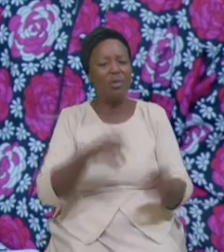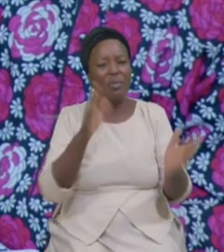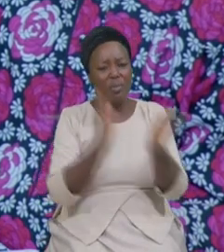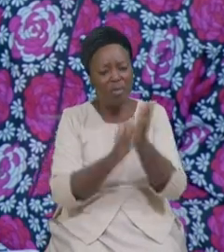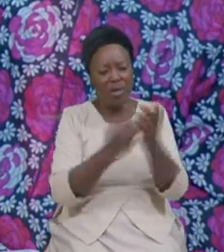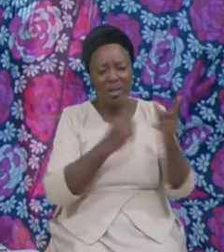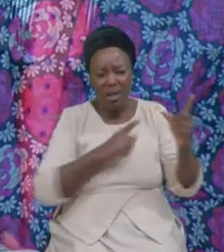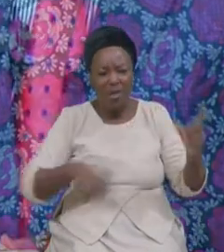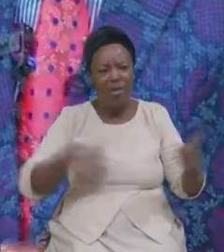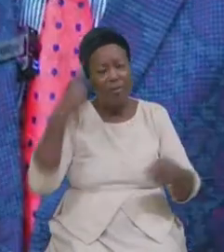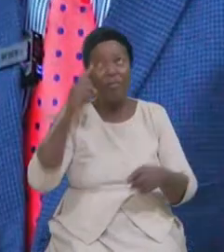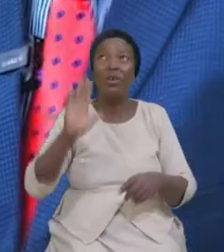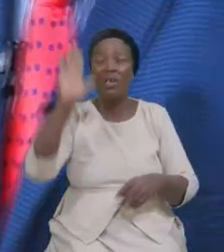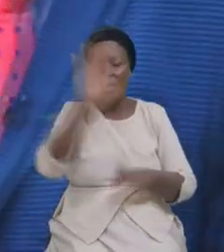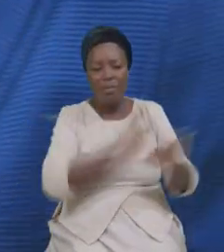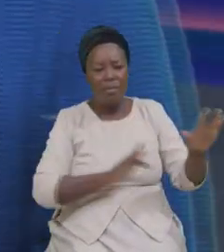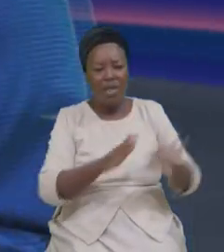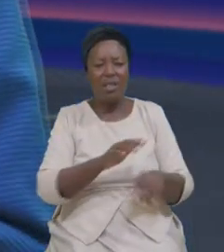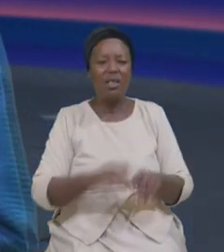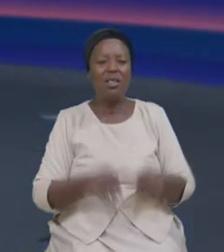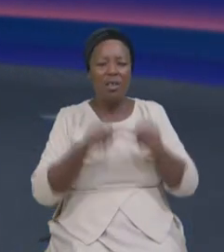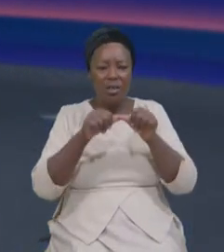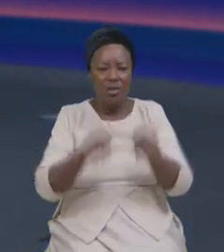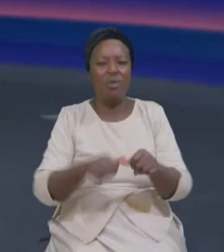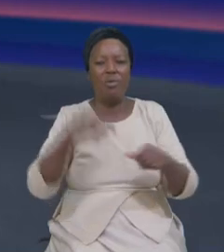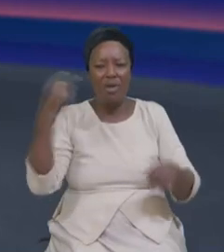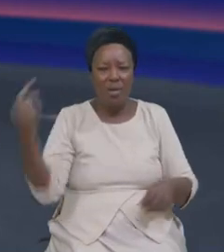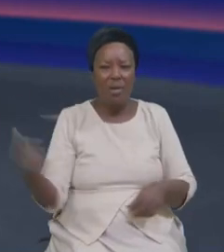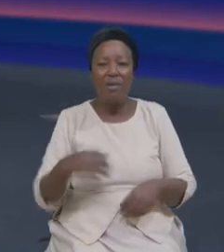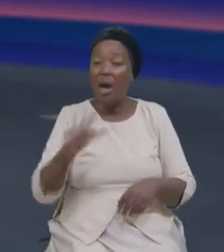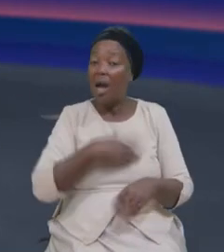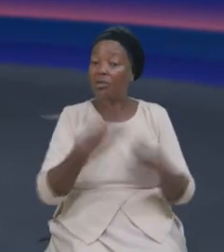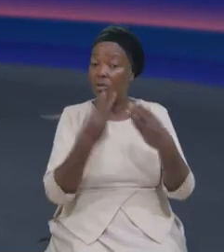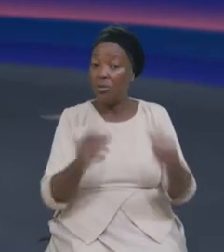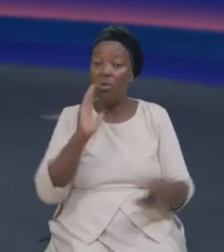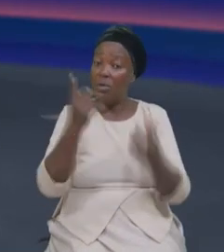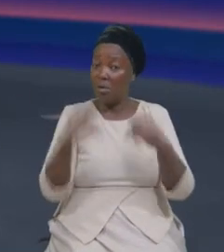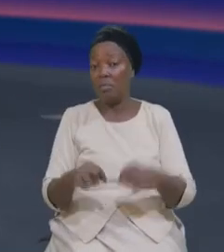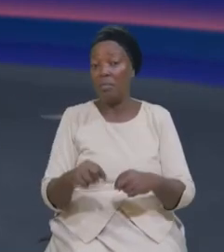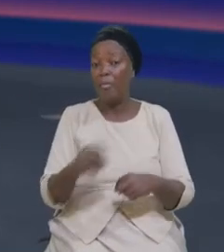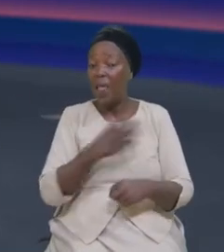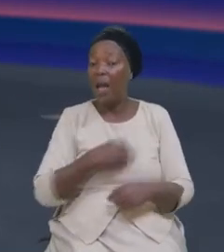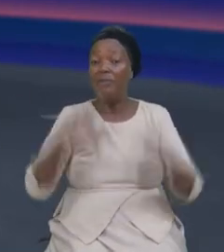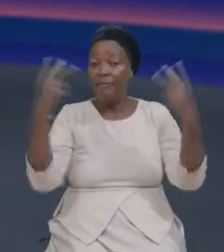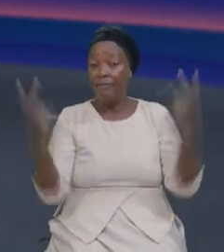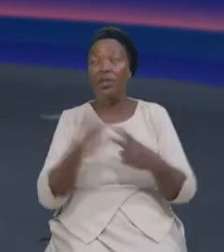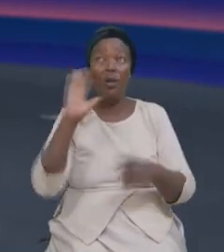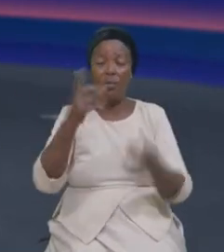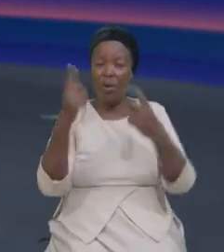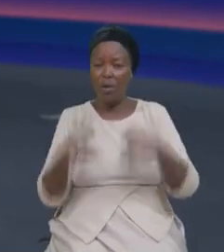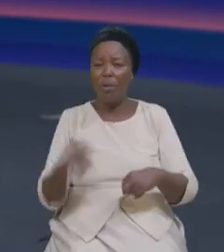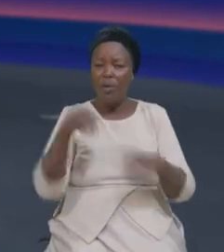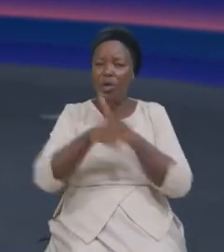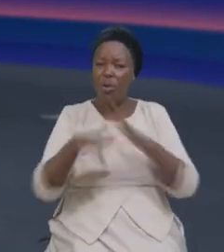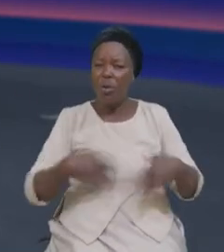for his mercy endureth forever, and your solution will come. And the triumph will come in your